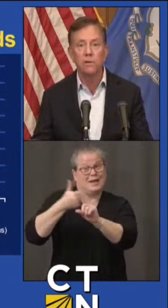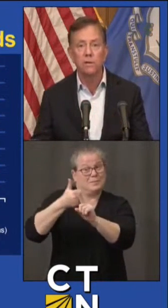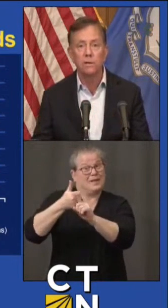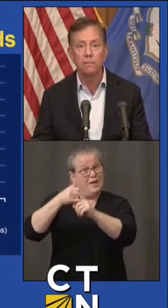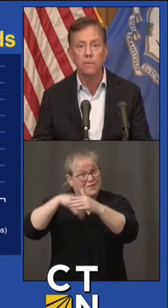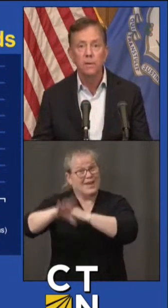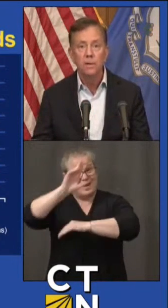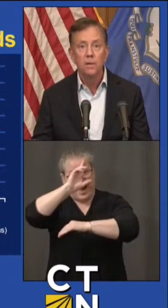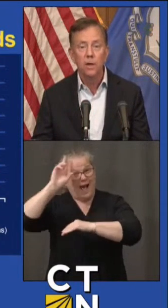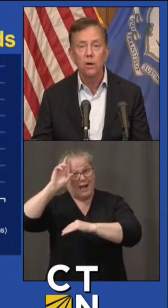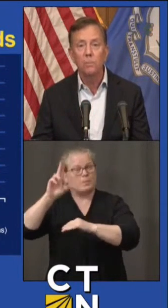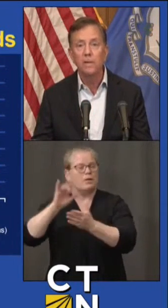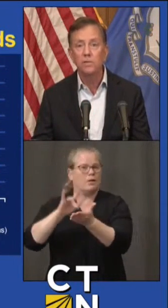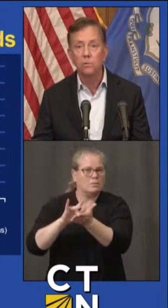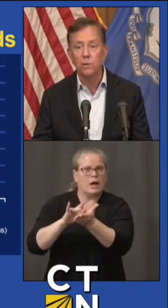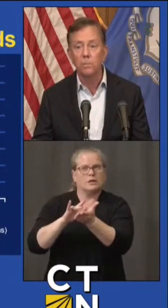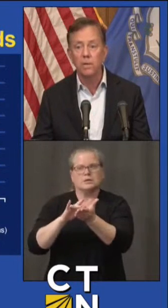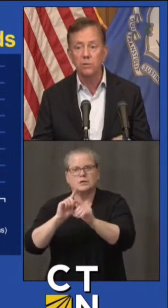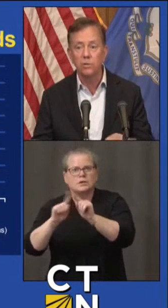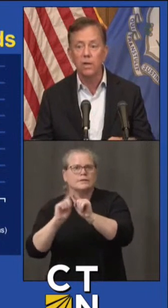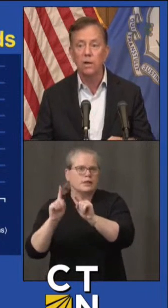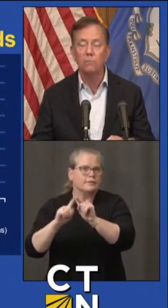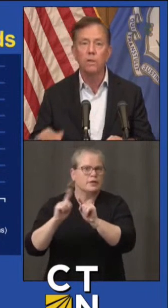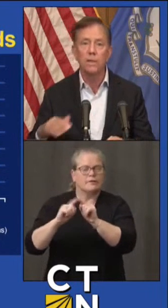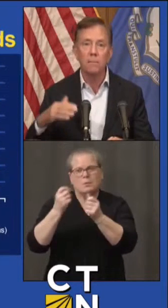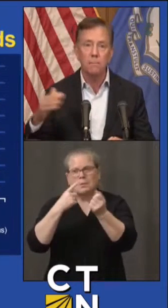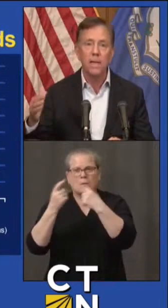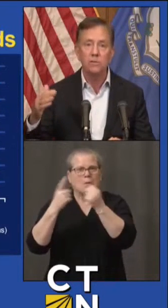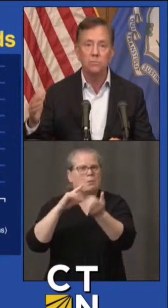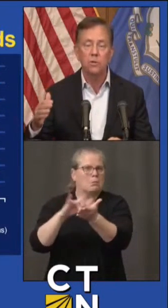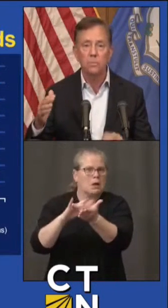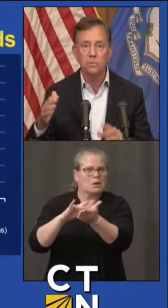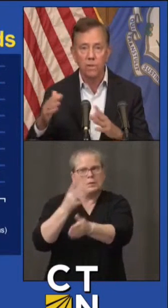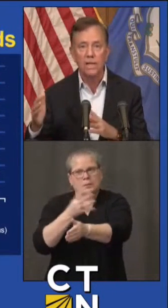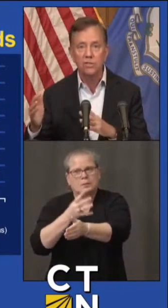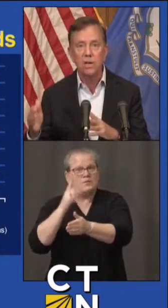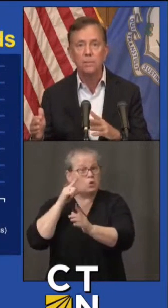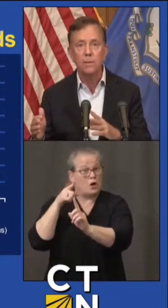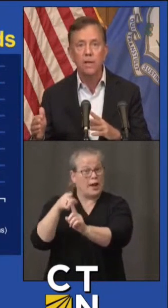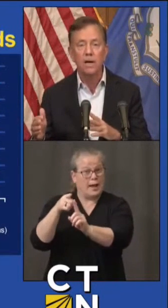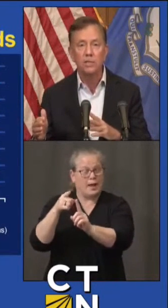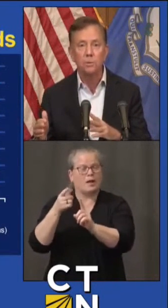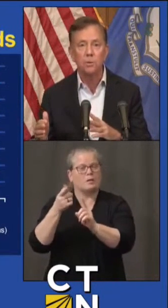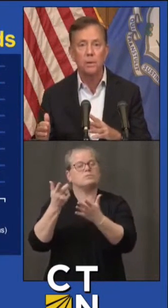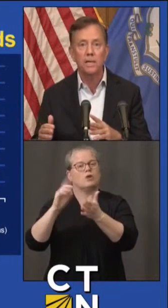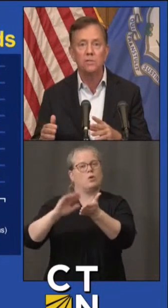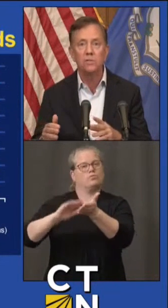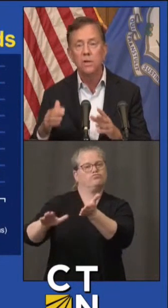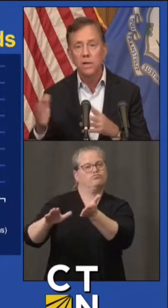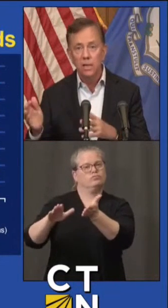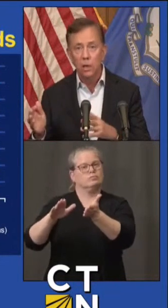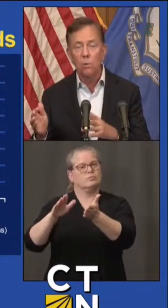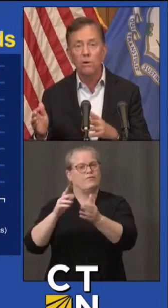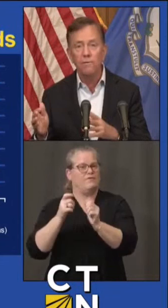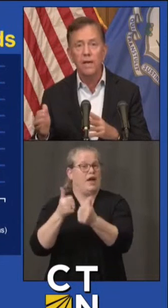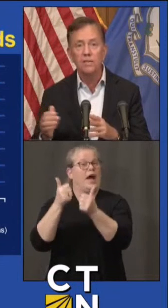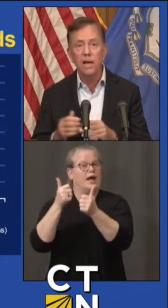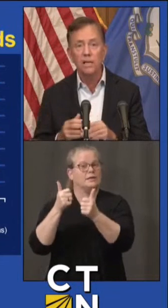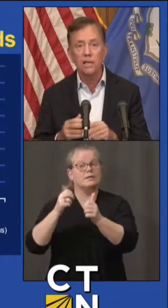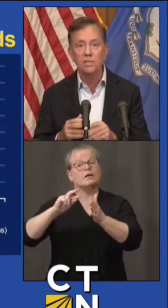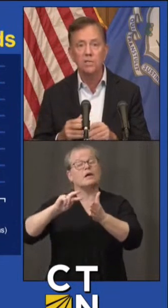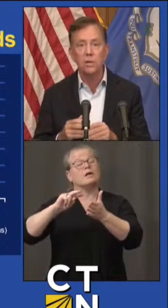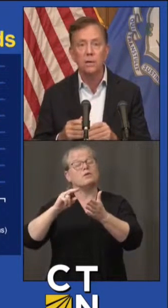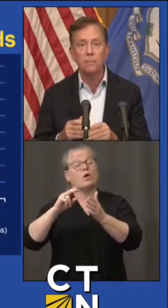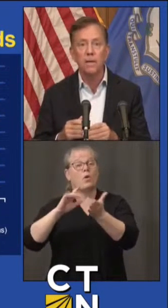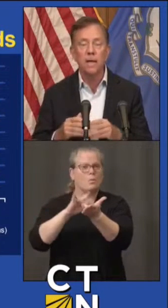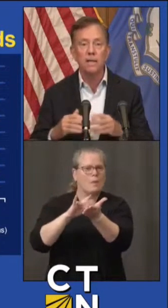different therapies that were administered there, and what that means in terms of less time in the hospital beds, lower